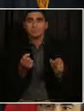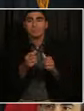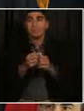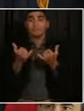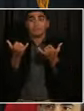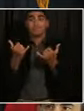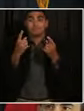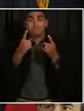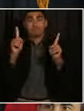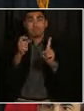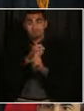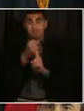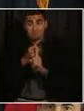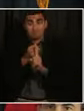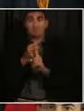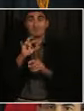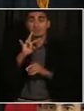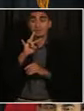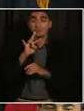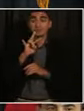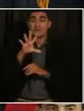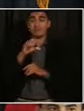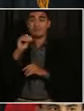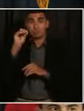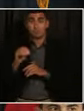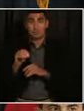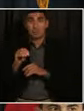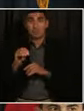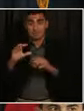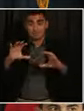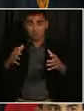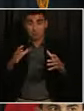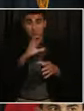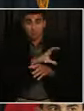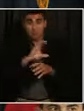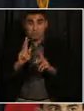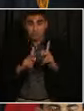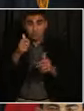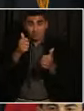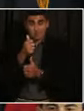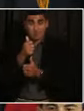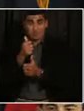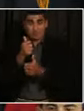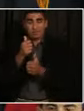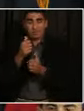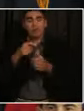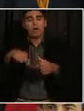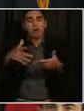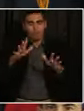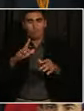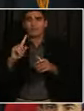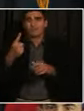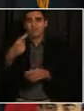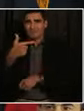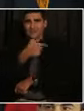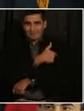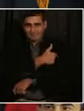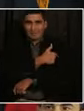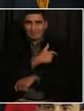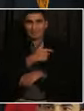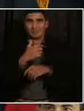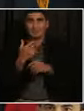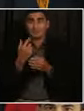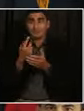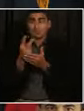now at 75% of all eligible Coloradans got at least one dose of the vaccine. 2 weeks ago, we announced that 75%